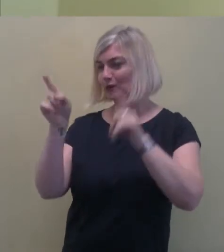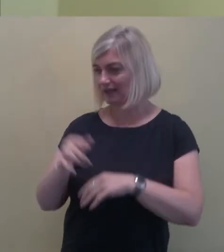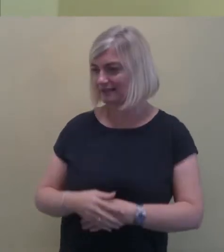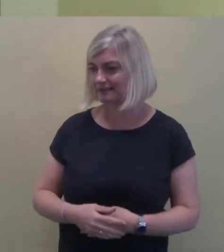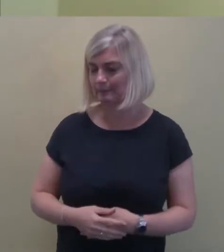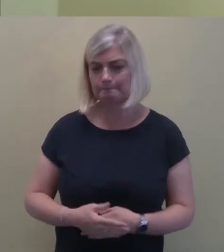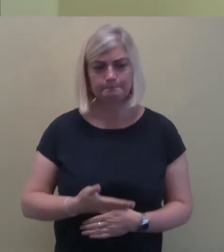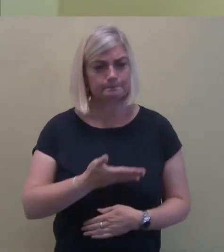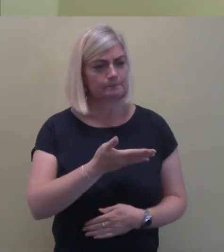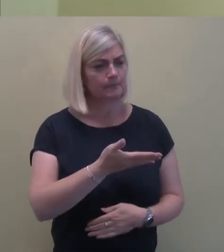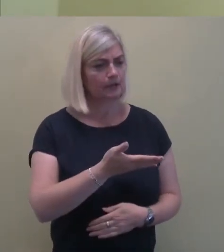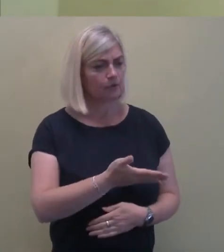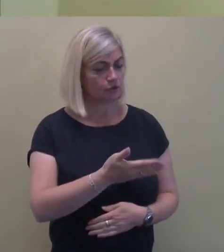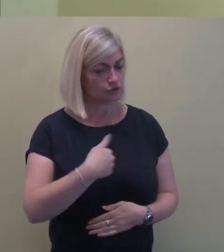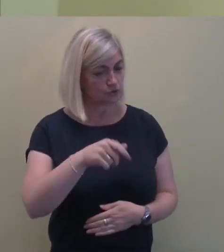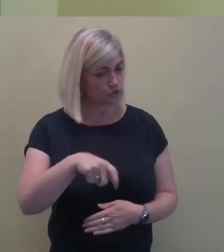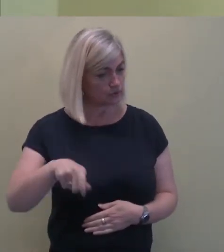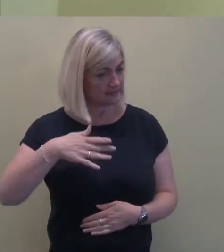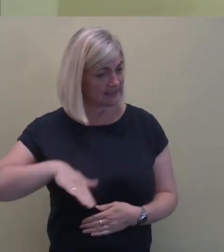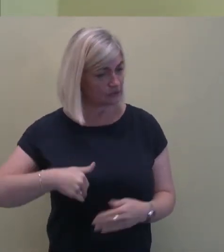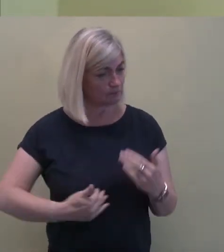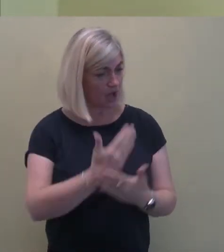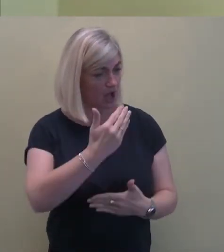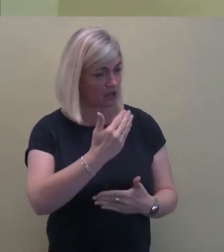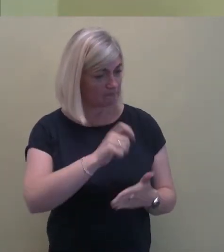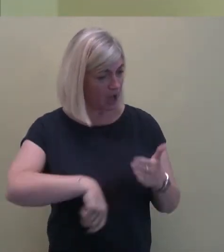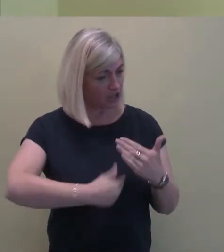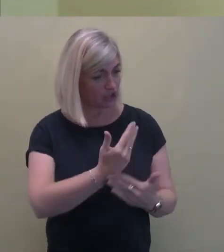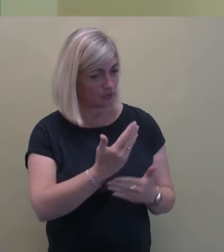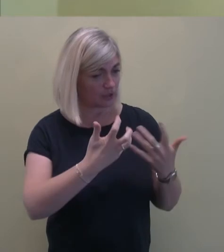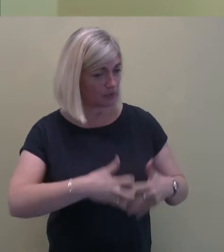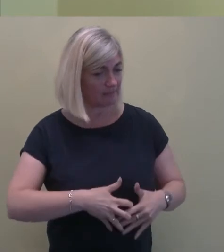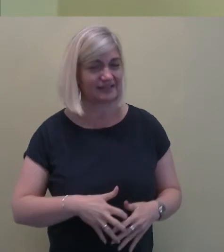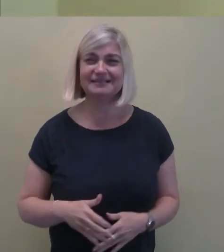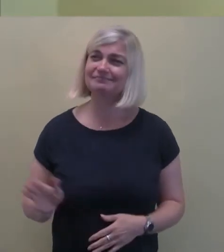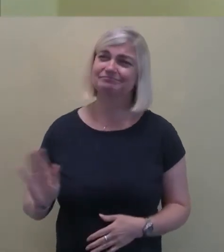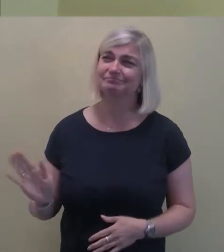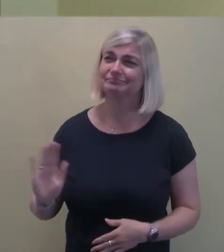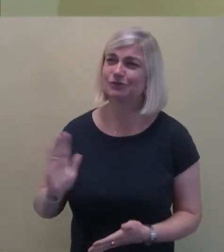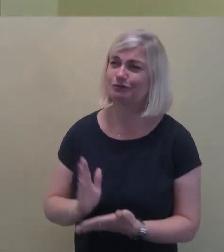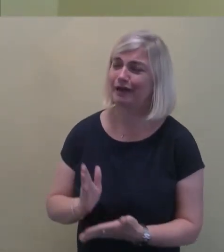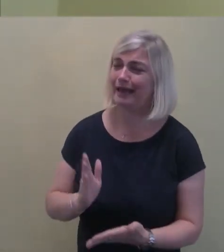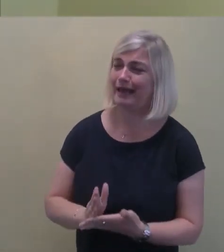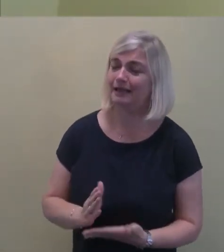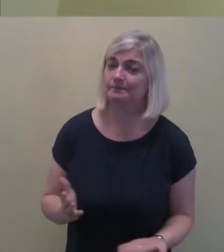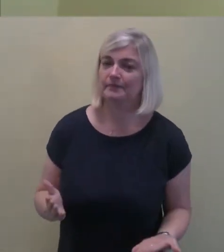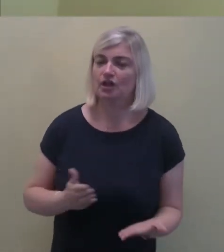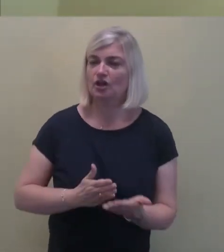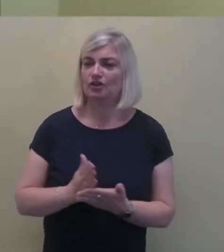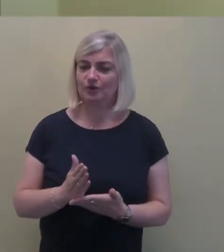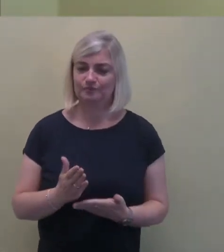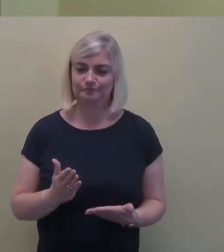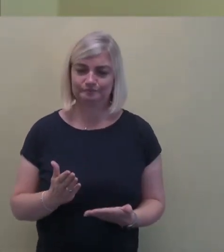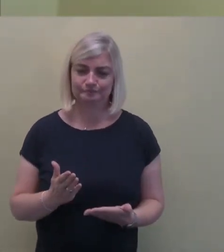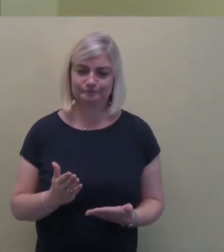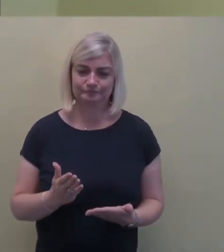a small USB drive to store extra work on there if they want, but they can store stuff on the college network. And if they talk to perhaps the